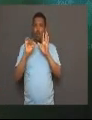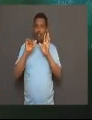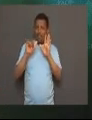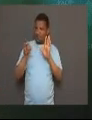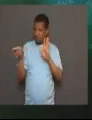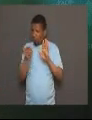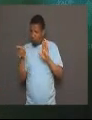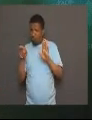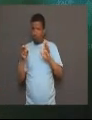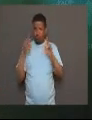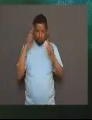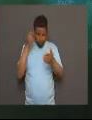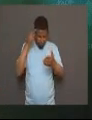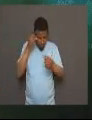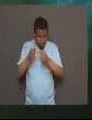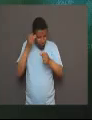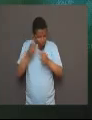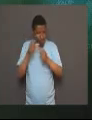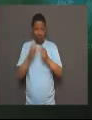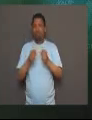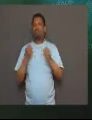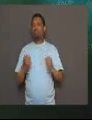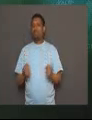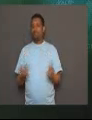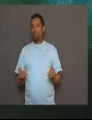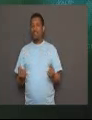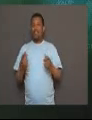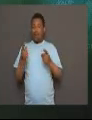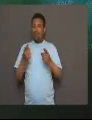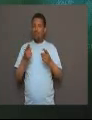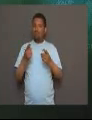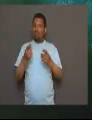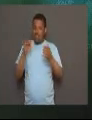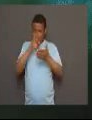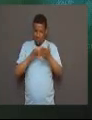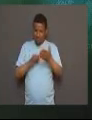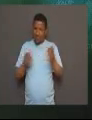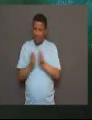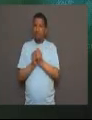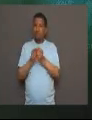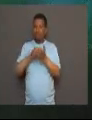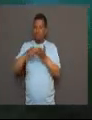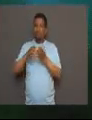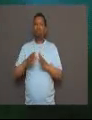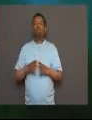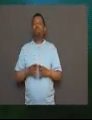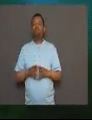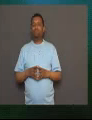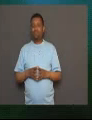were able to recall. Let us list a few together.